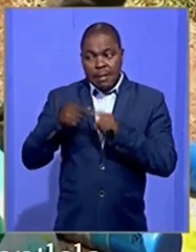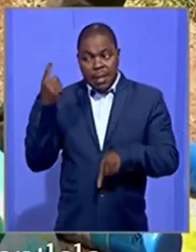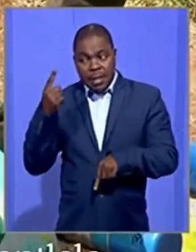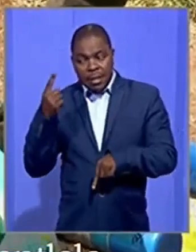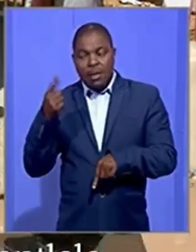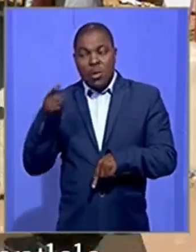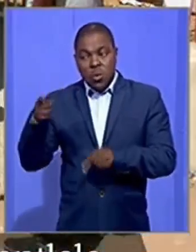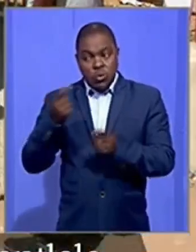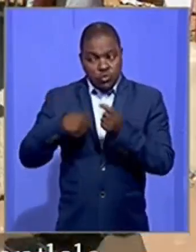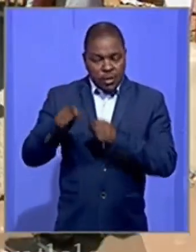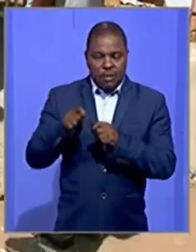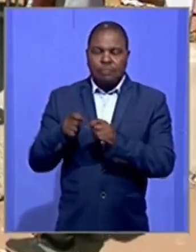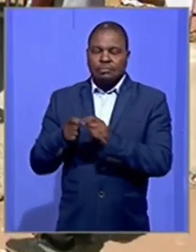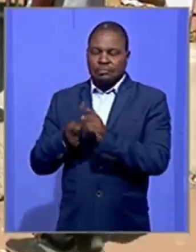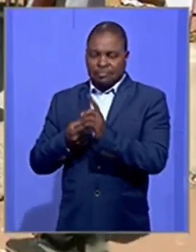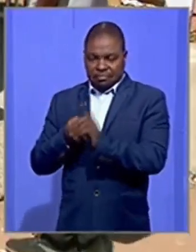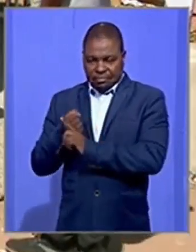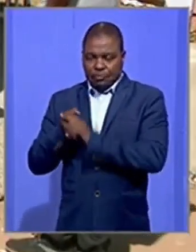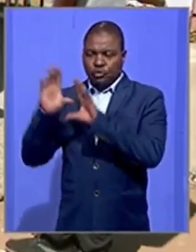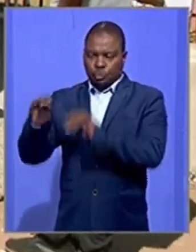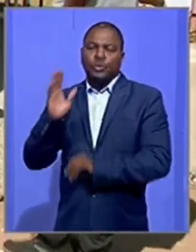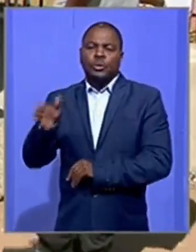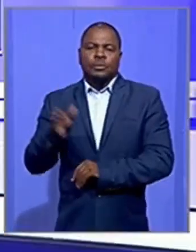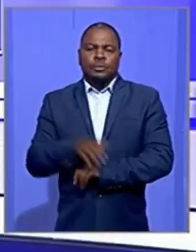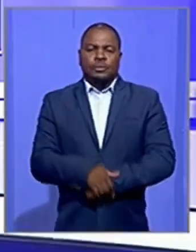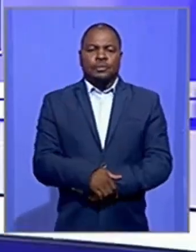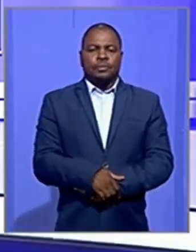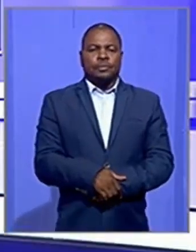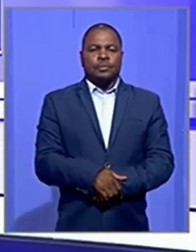Thabiso Khadebe, ditaba tsa SABC, Kimberley.